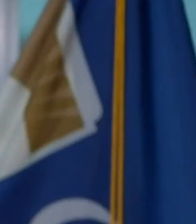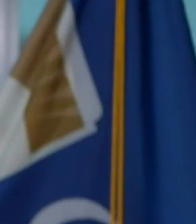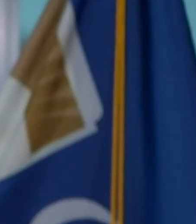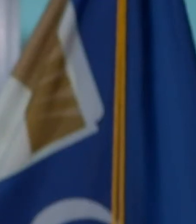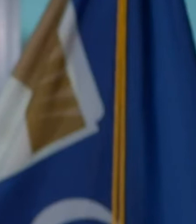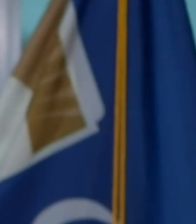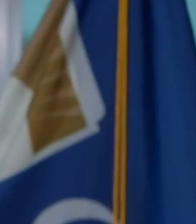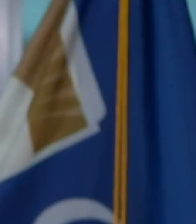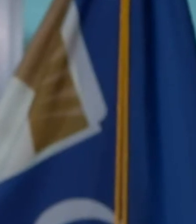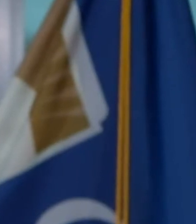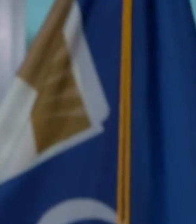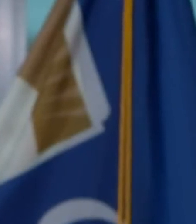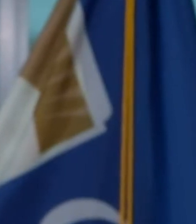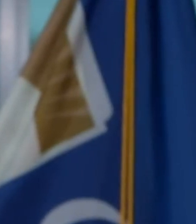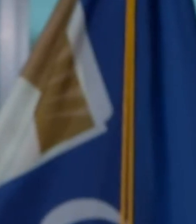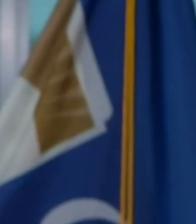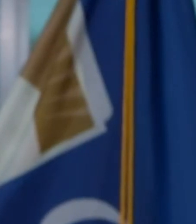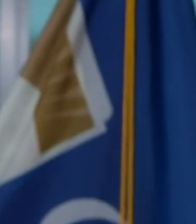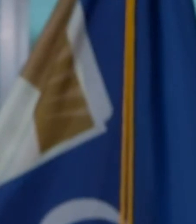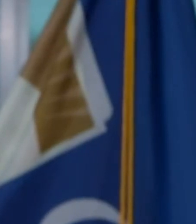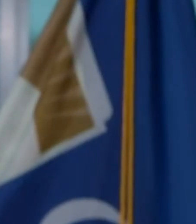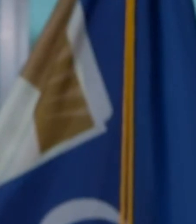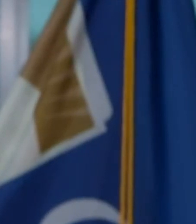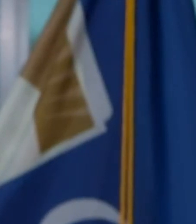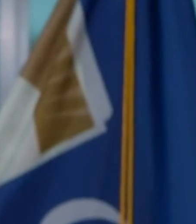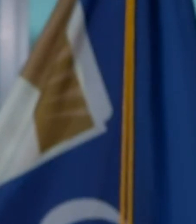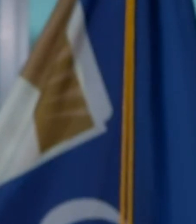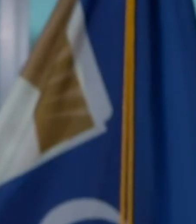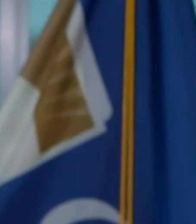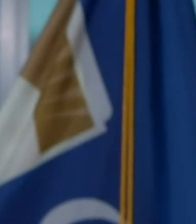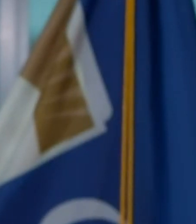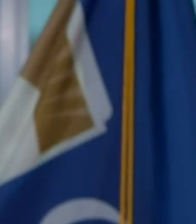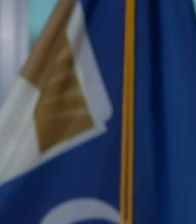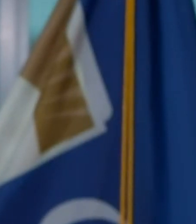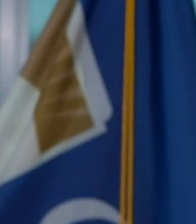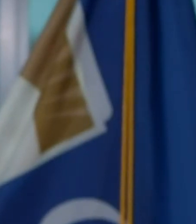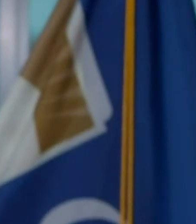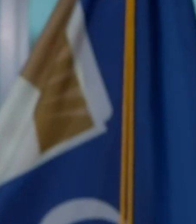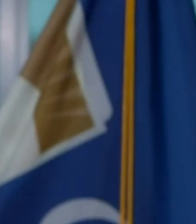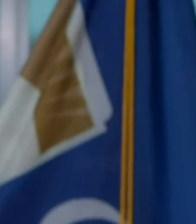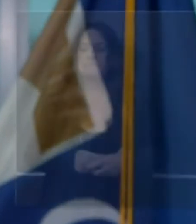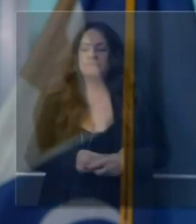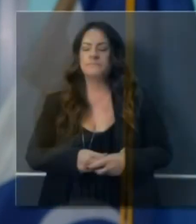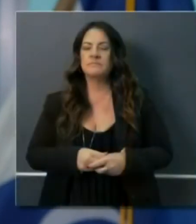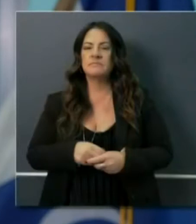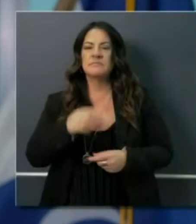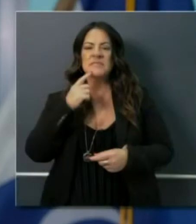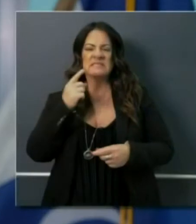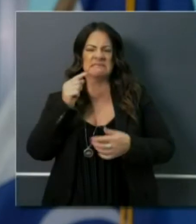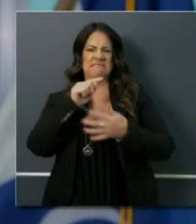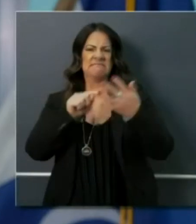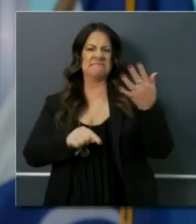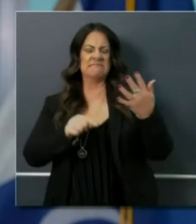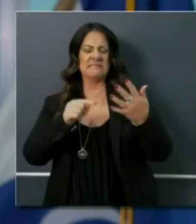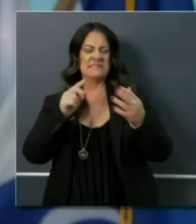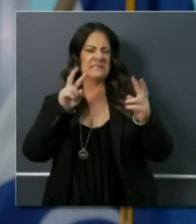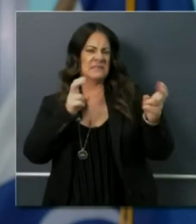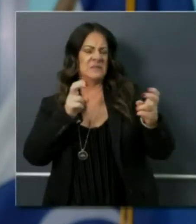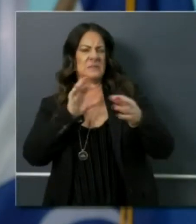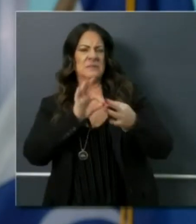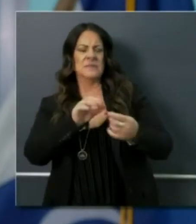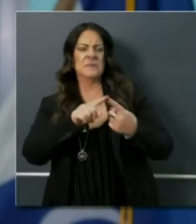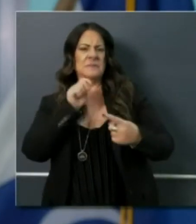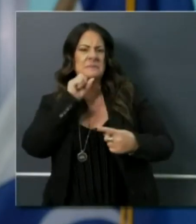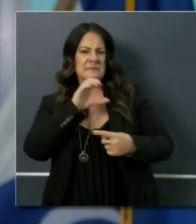Well, good afternoon, everybody. Wanted to quickly update everybody on a couple of issues related to seniors in the